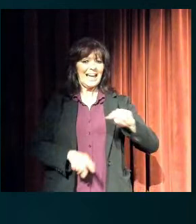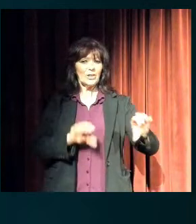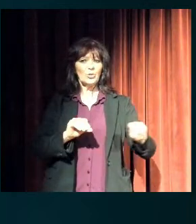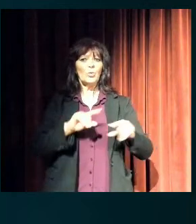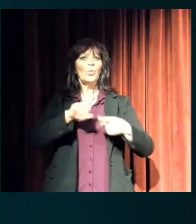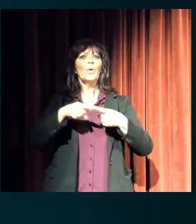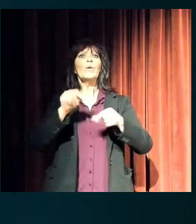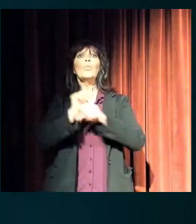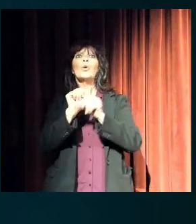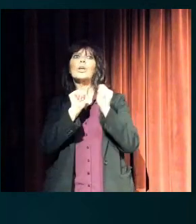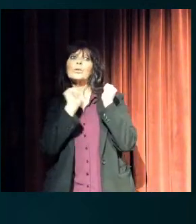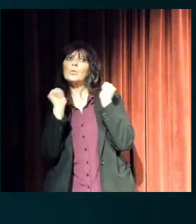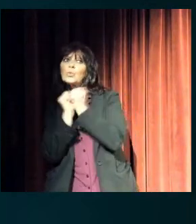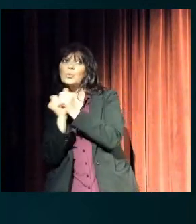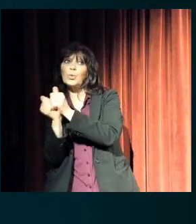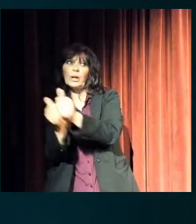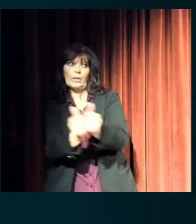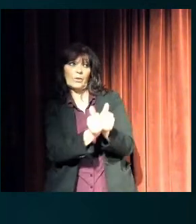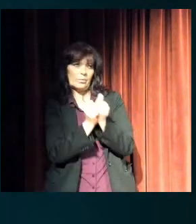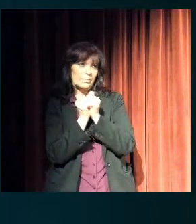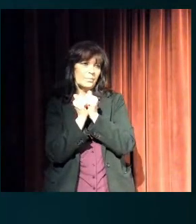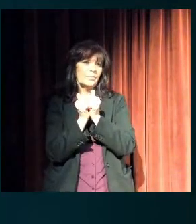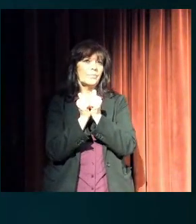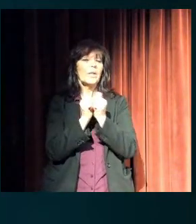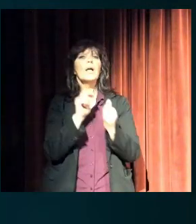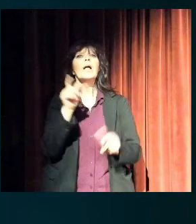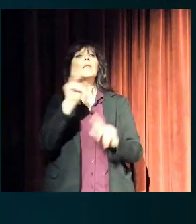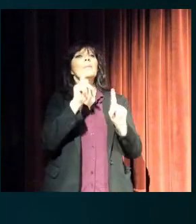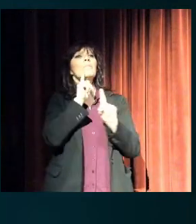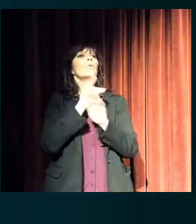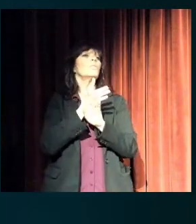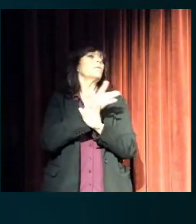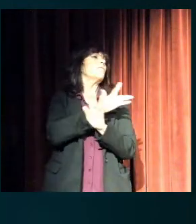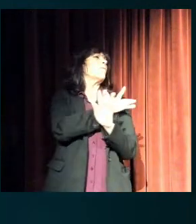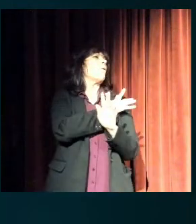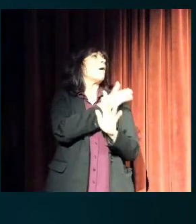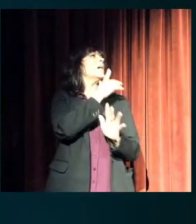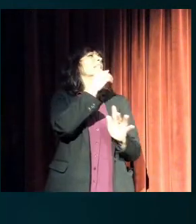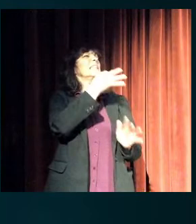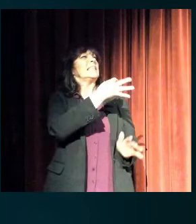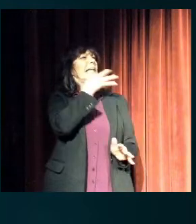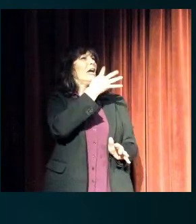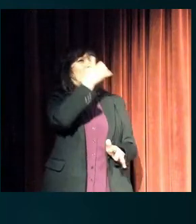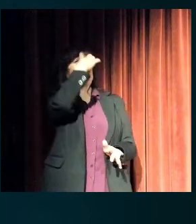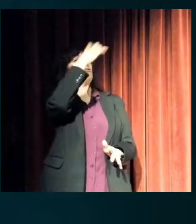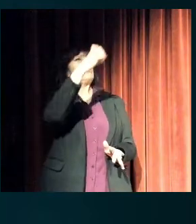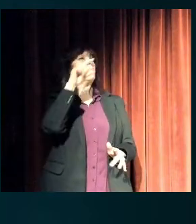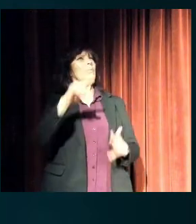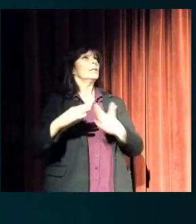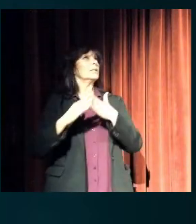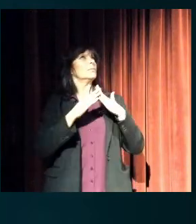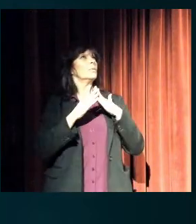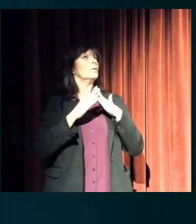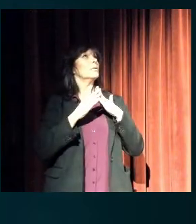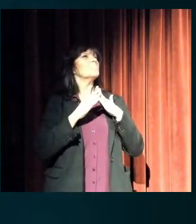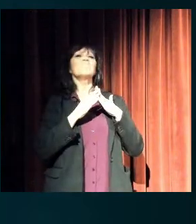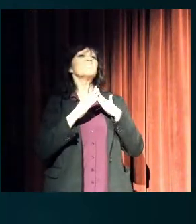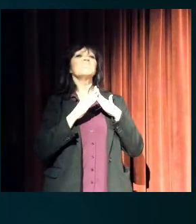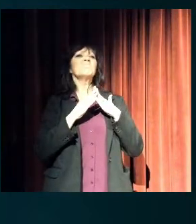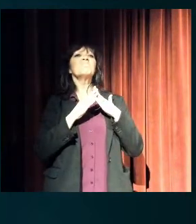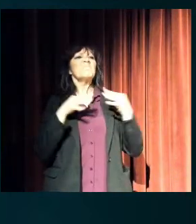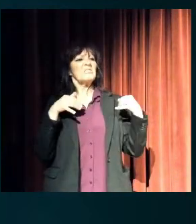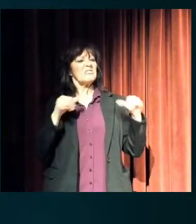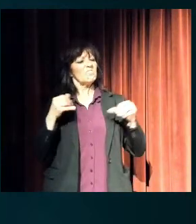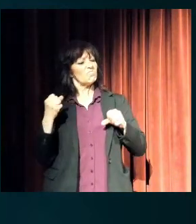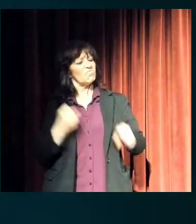work together. The spirit of those who came before and dared to dream of what our community could be remains